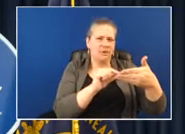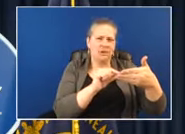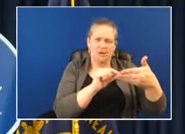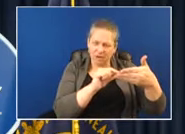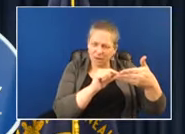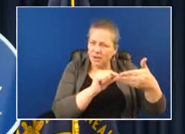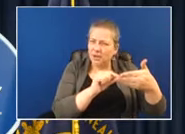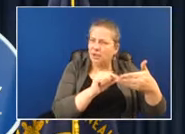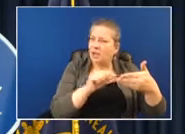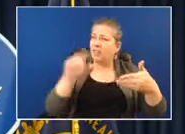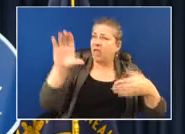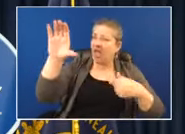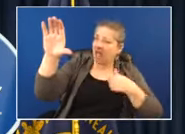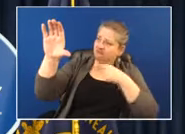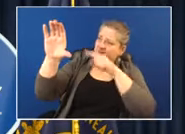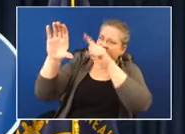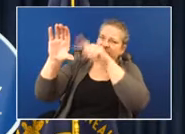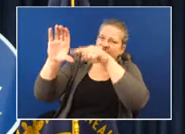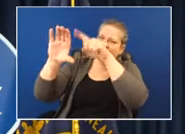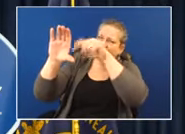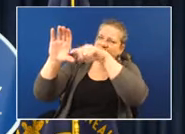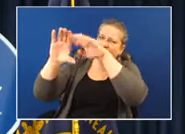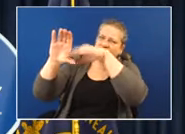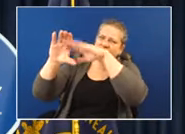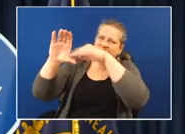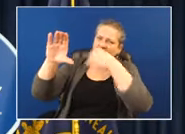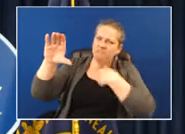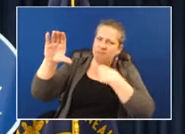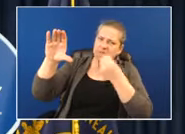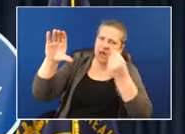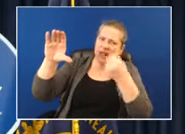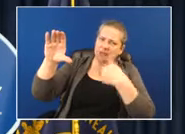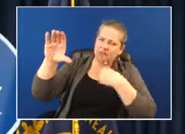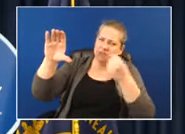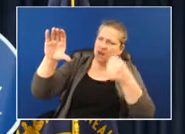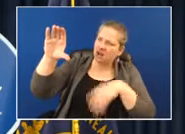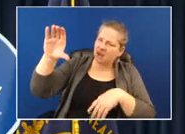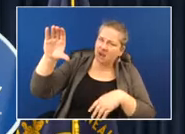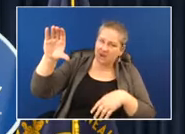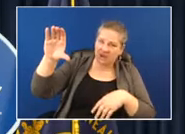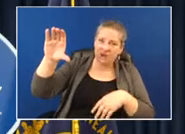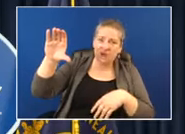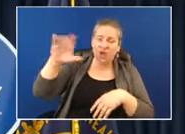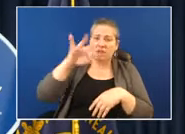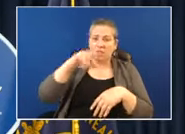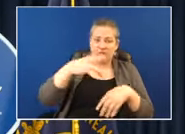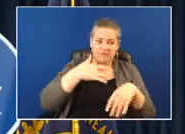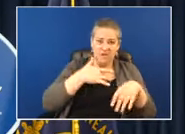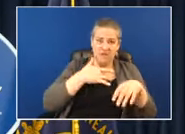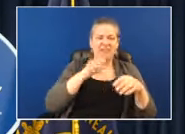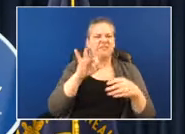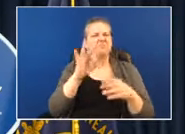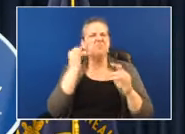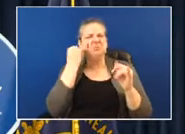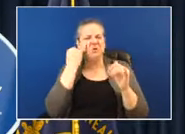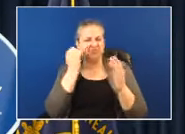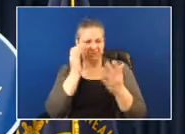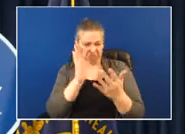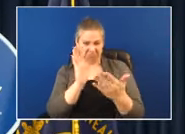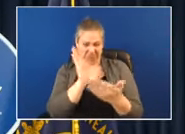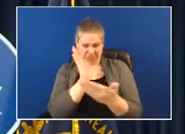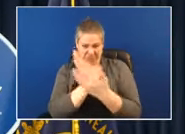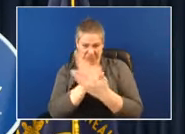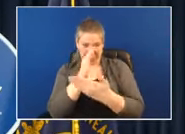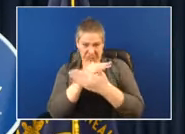what you had. Right? That's how much you value anything, right? If you have a pie, right? And you divide it up with